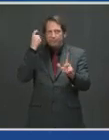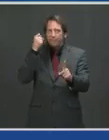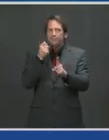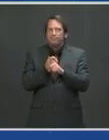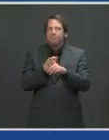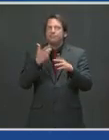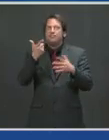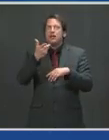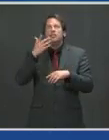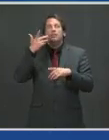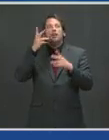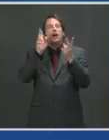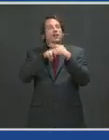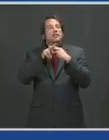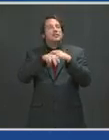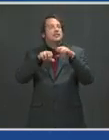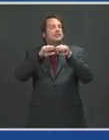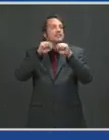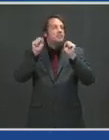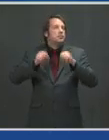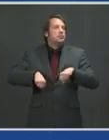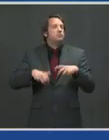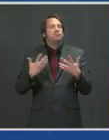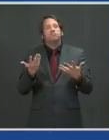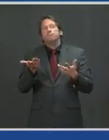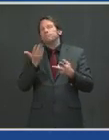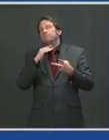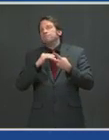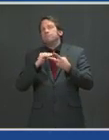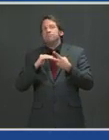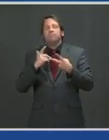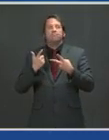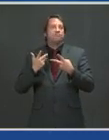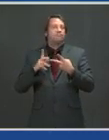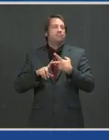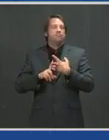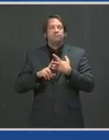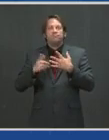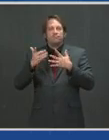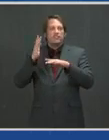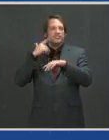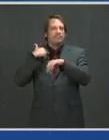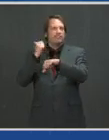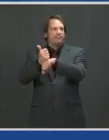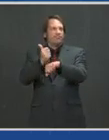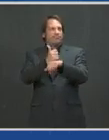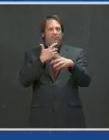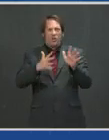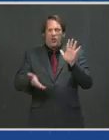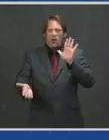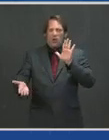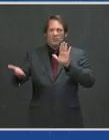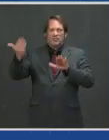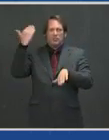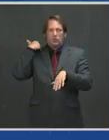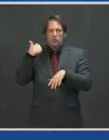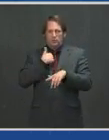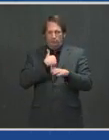the space race decades ago. It's the single largest investment in American jobs since World War